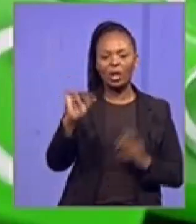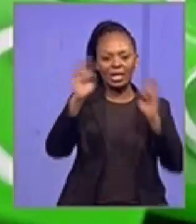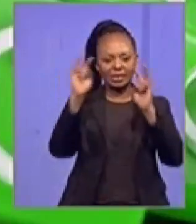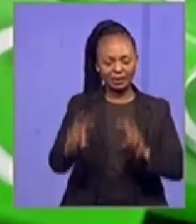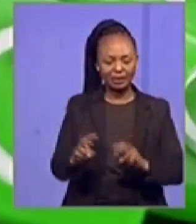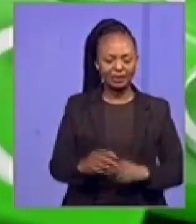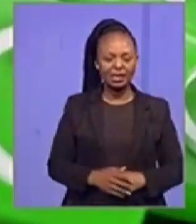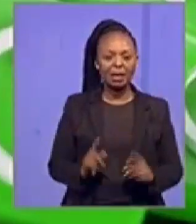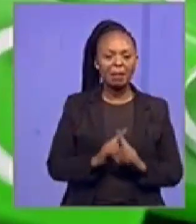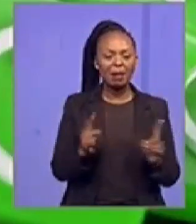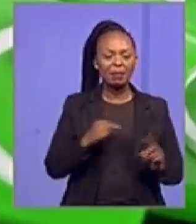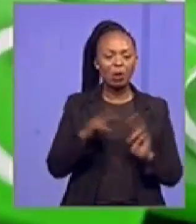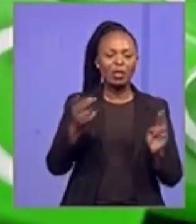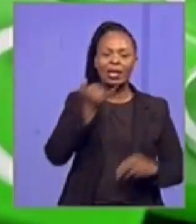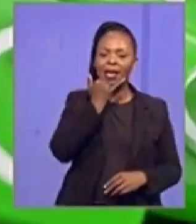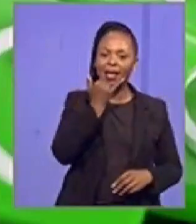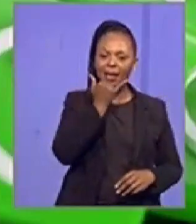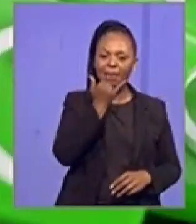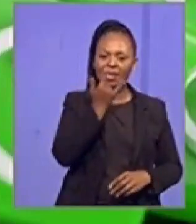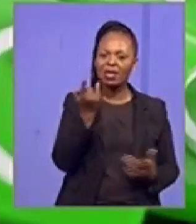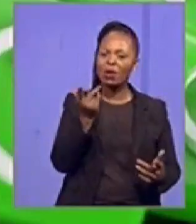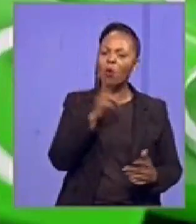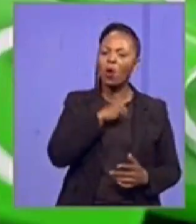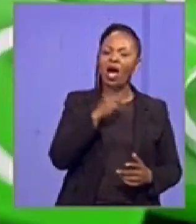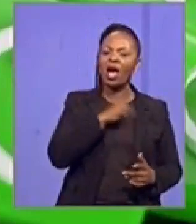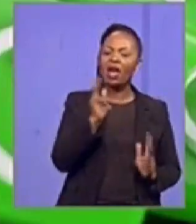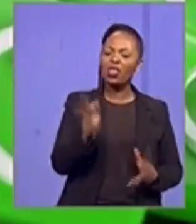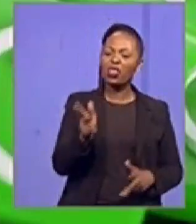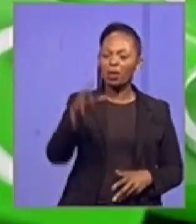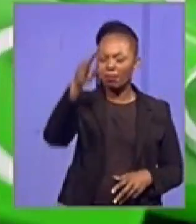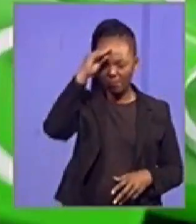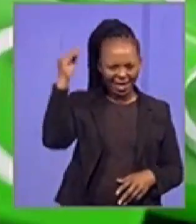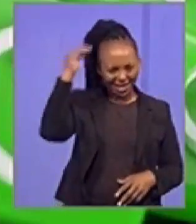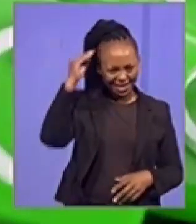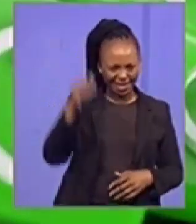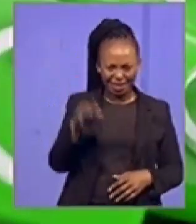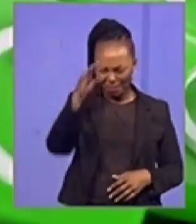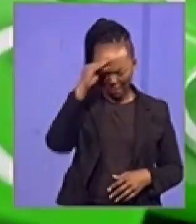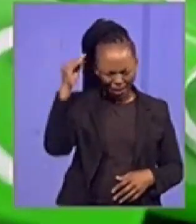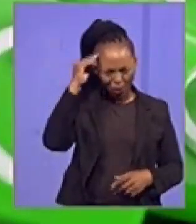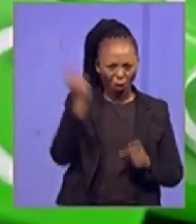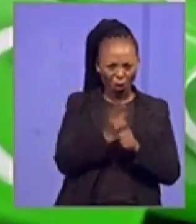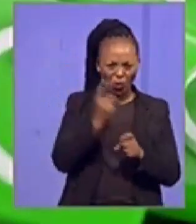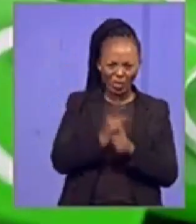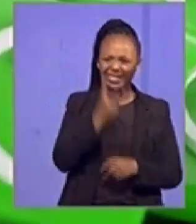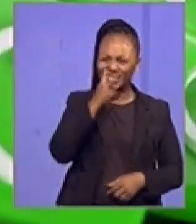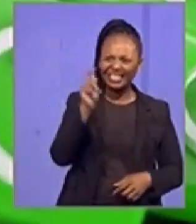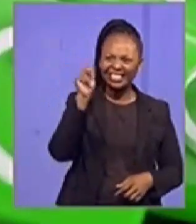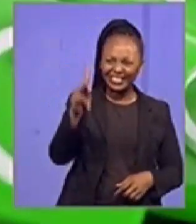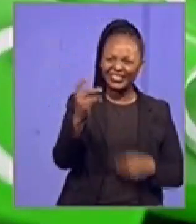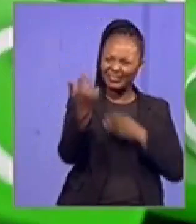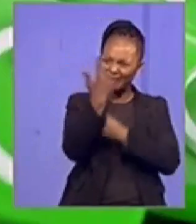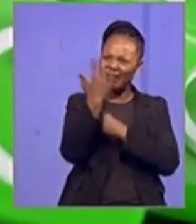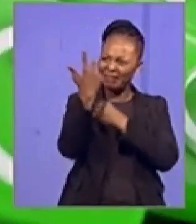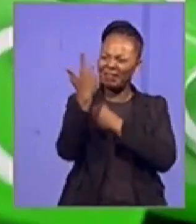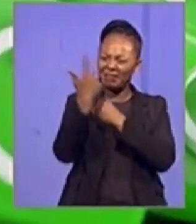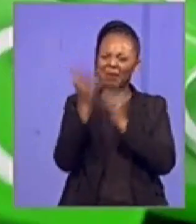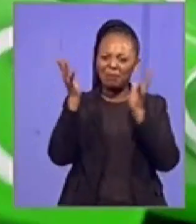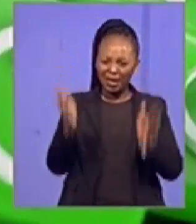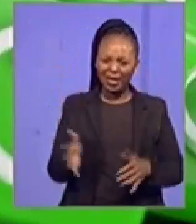Mme se sa nkgotsofatsa gore o tlwaetse Bekicele is the only minister running after TV for media coverage. Ke a mo ntshitse